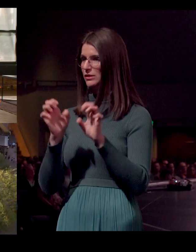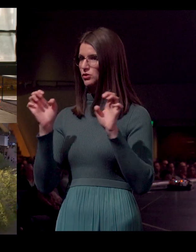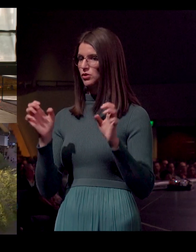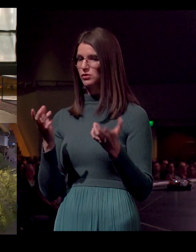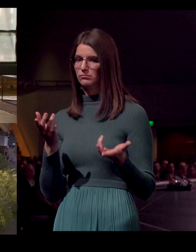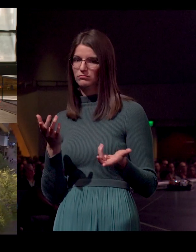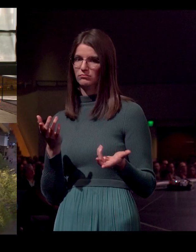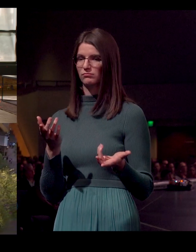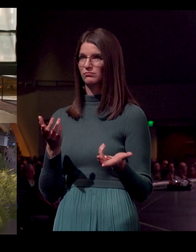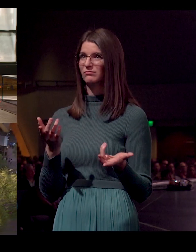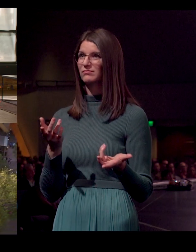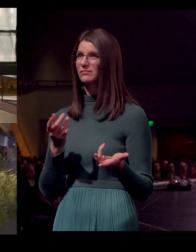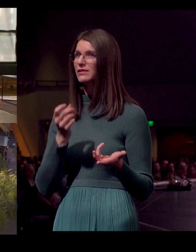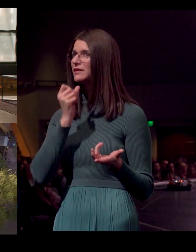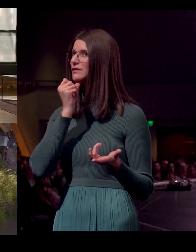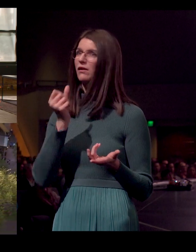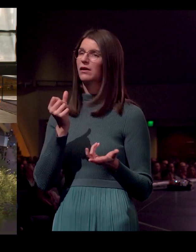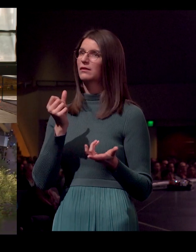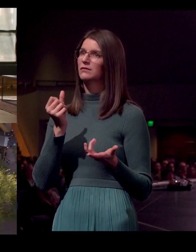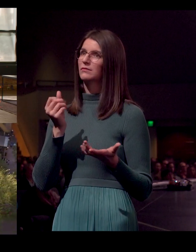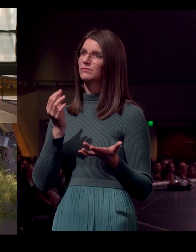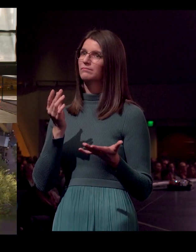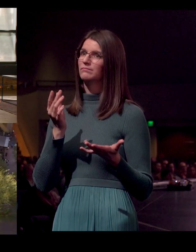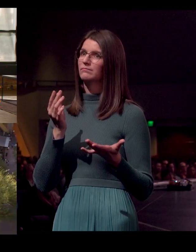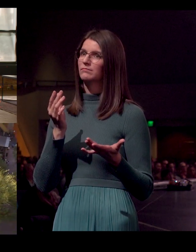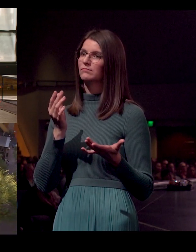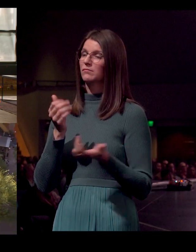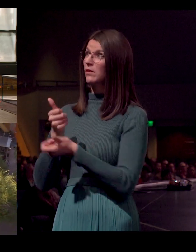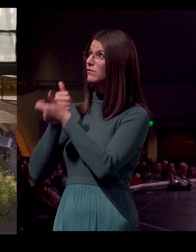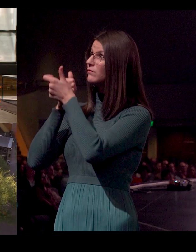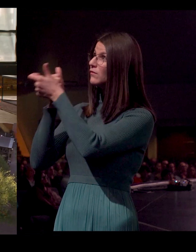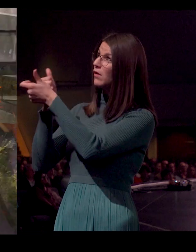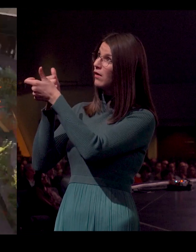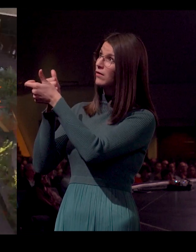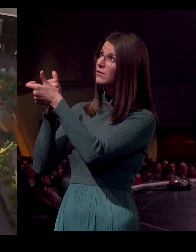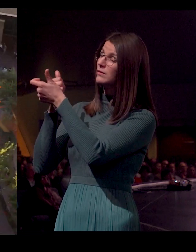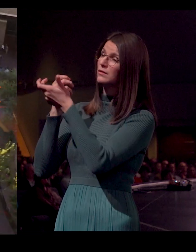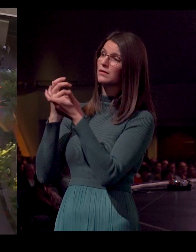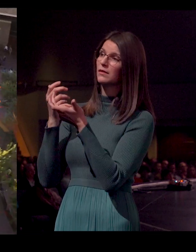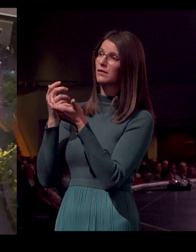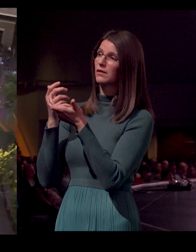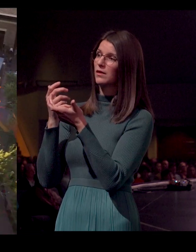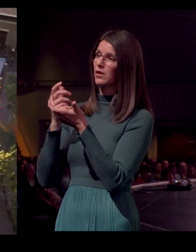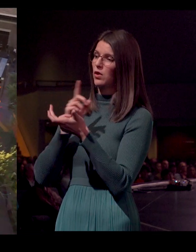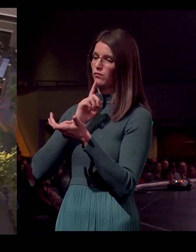following Christ or being real in my faith, but still calling myself a Christian.